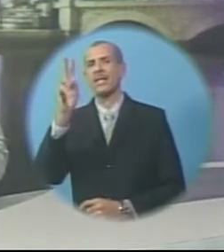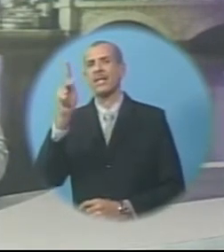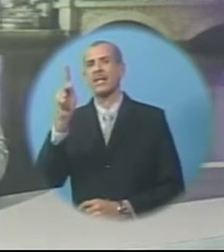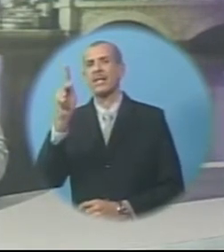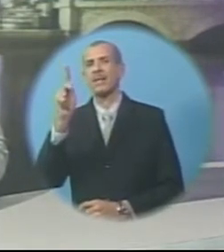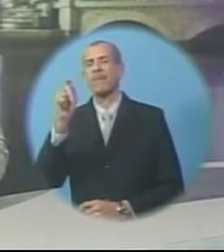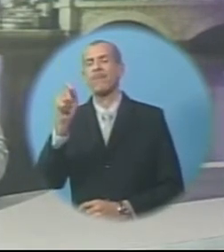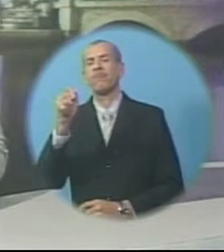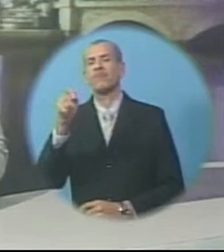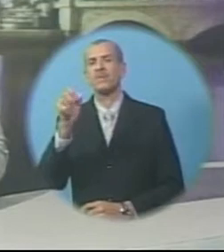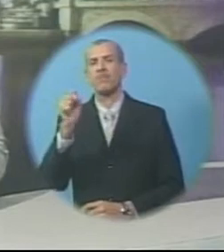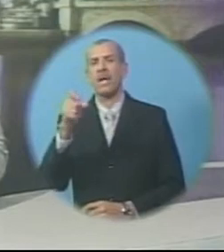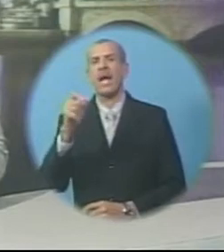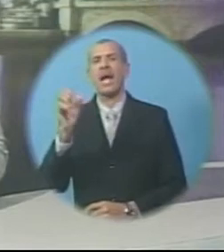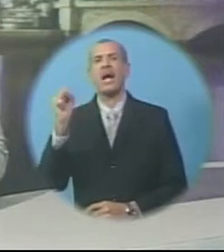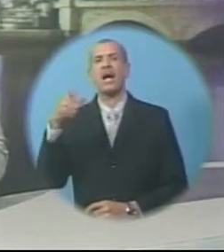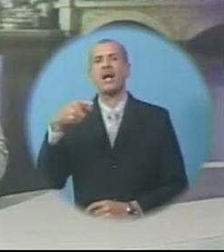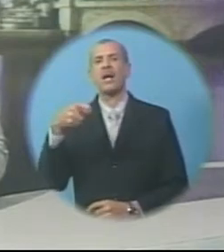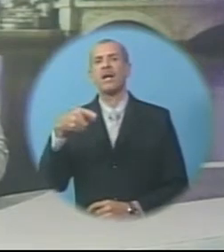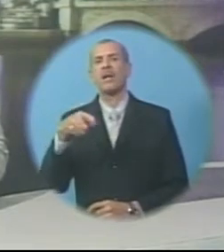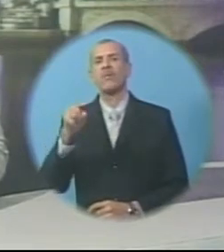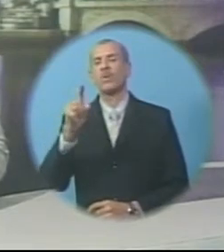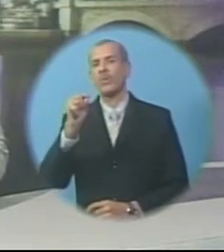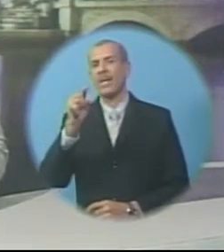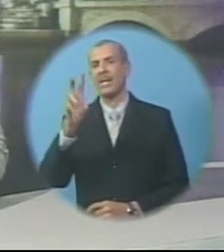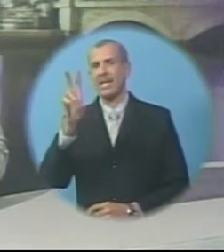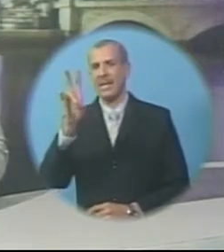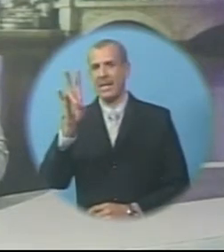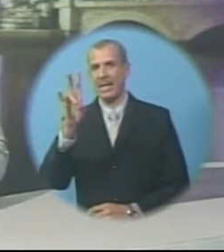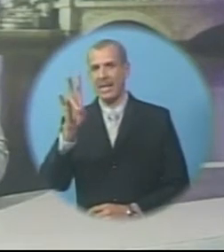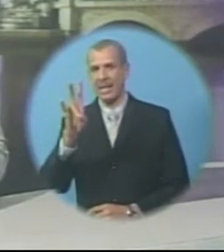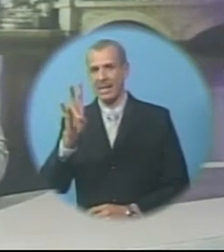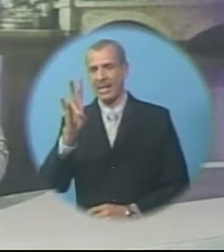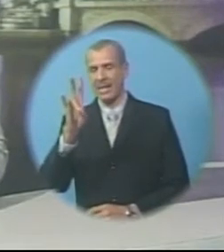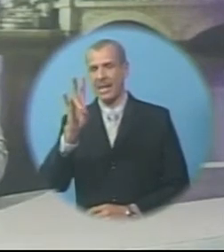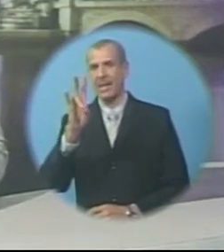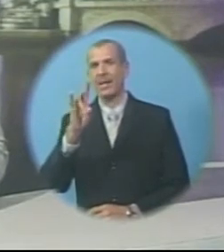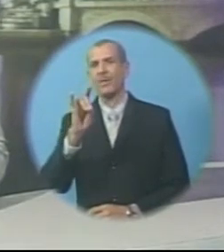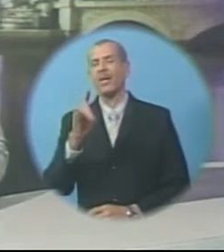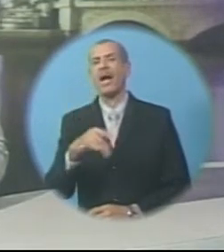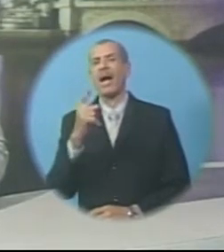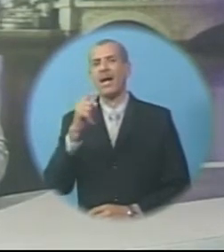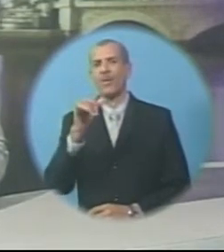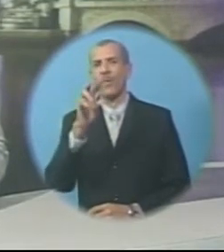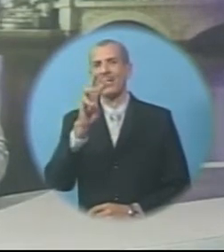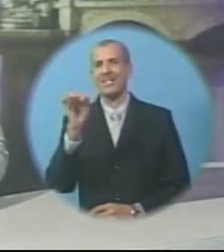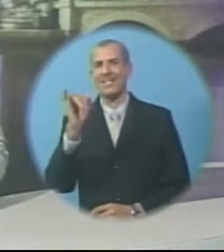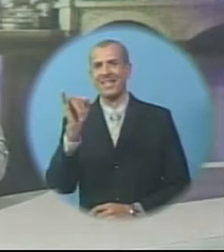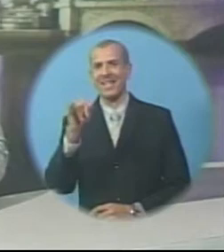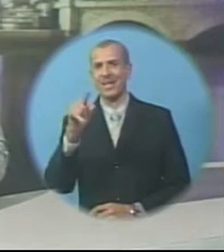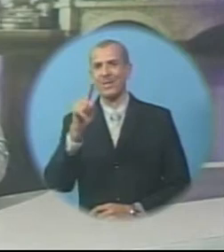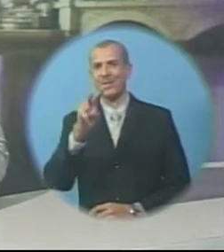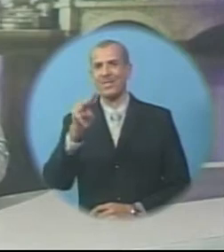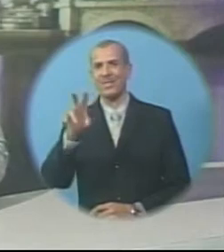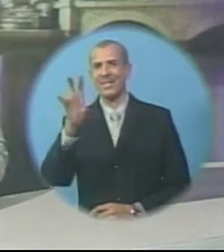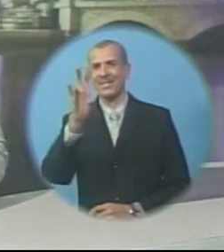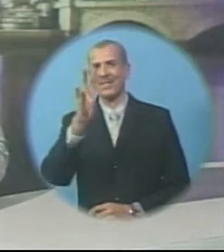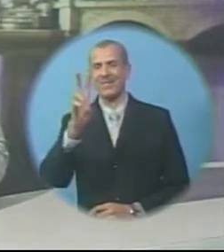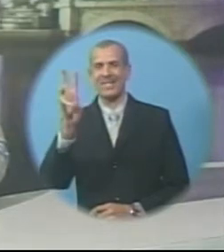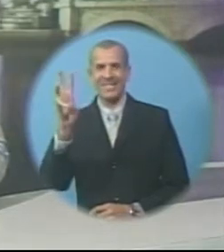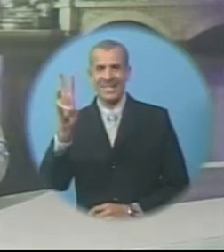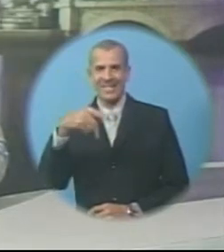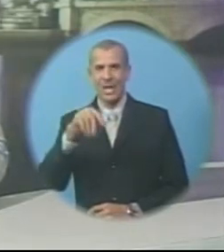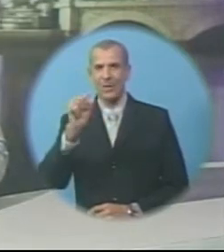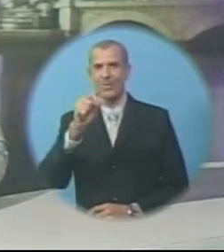skipper Shamar Brooks making 28. Scores West Indies A 276 and 165 for 9,